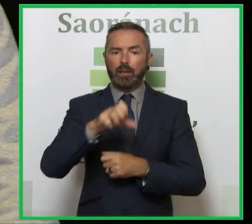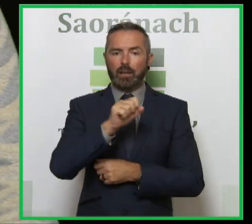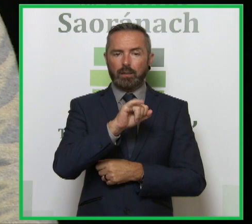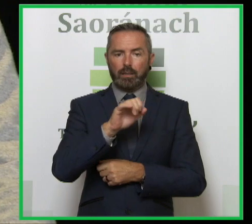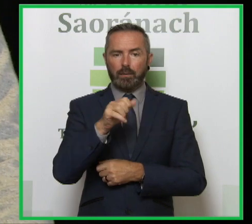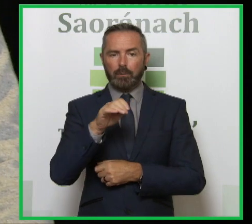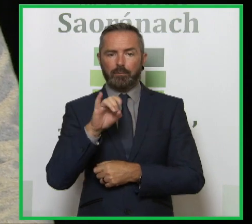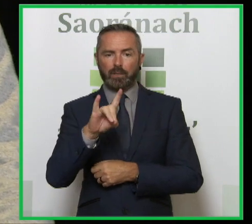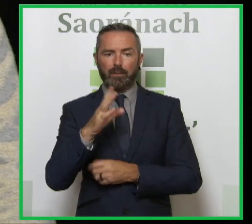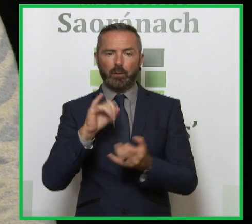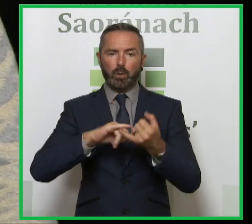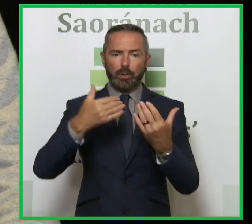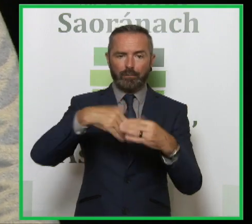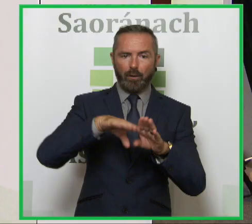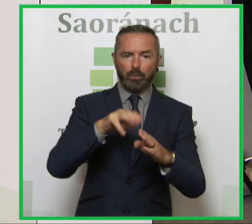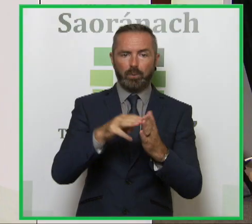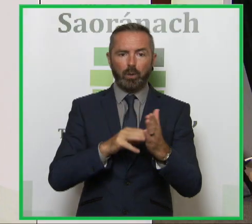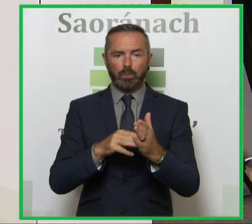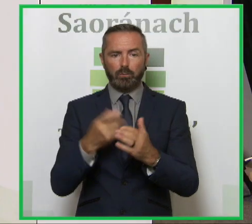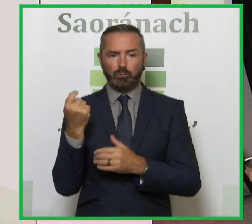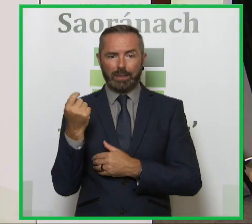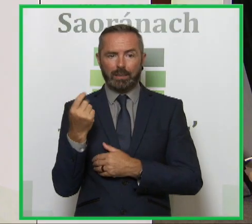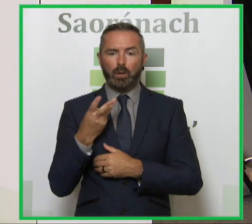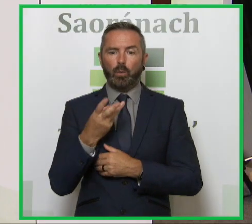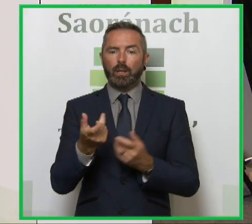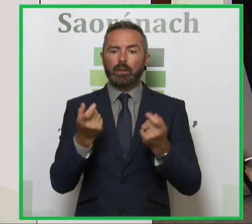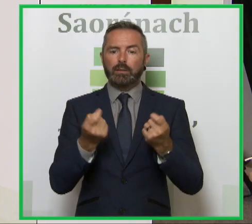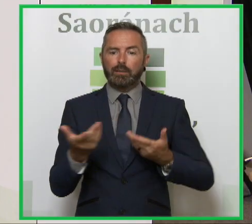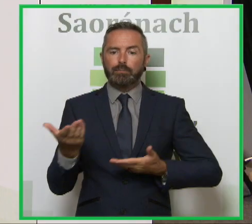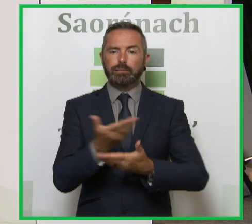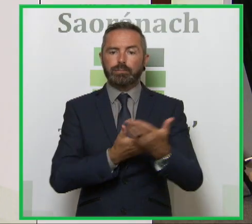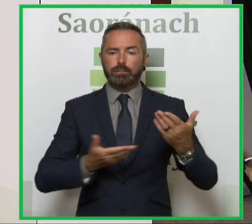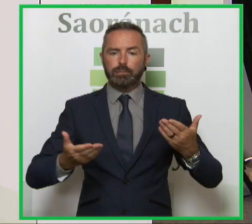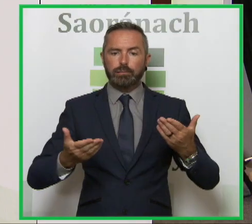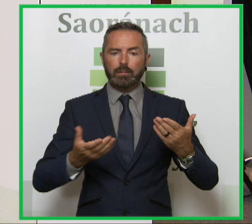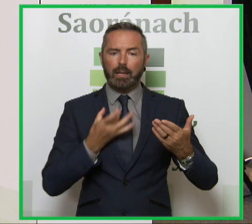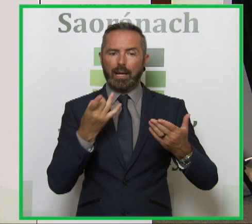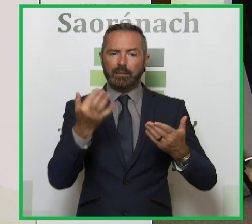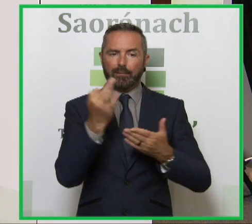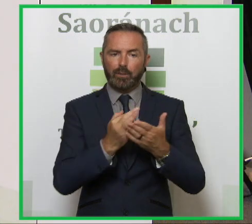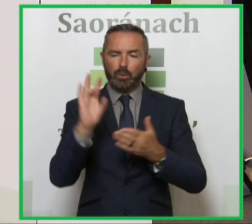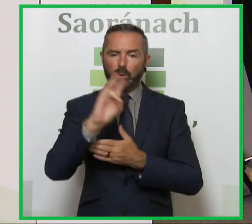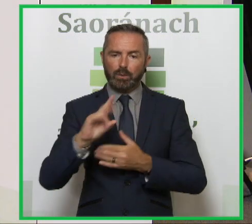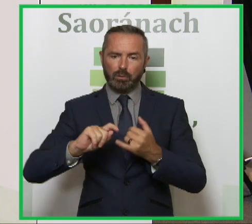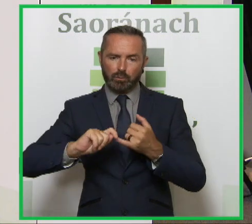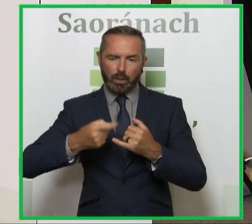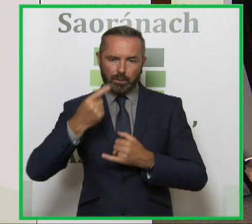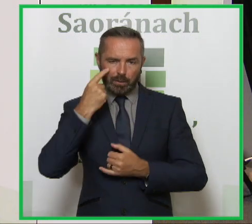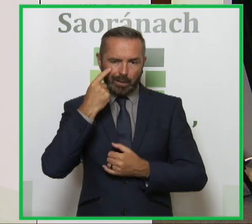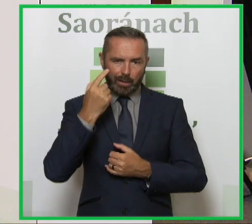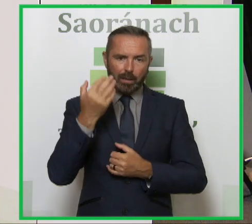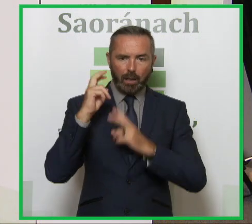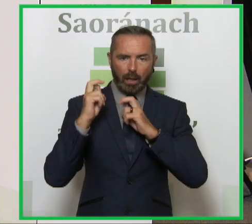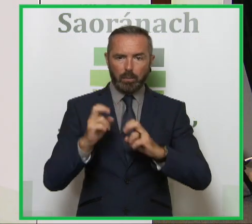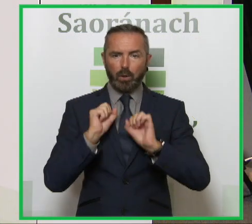programme very recently. We're going to sit down and I'm just going to ask her a few questions and try to